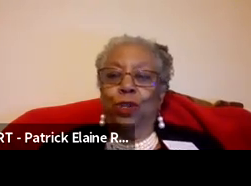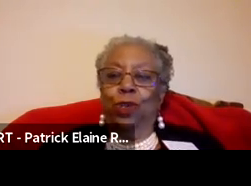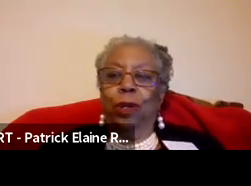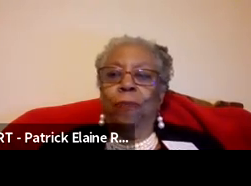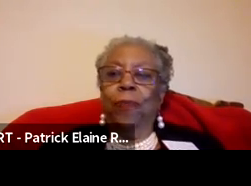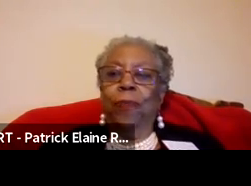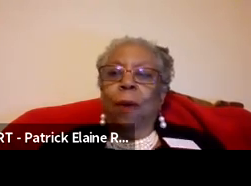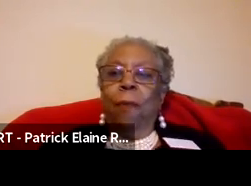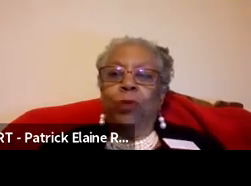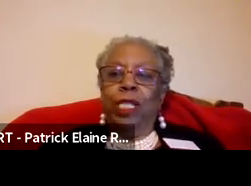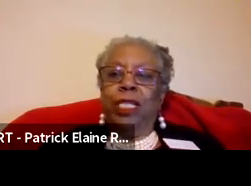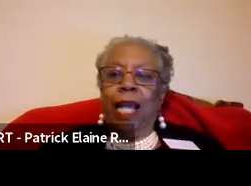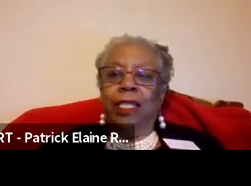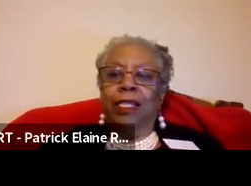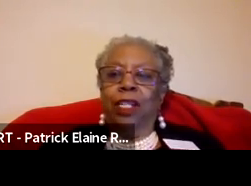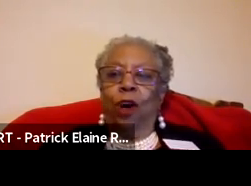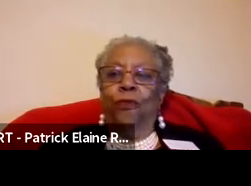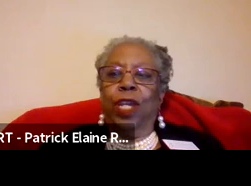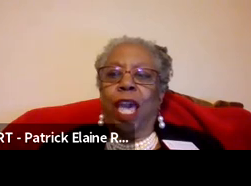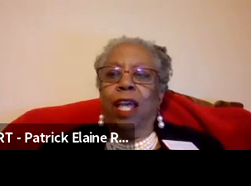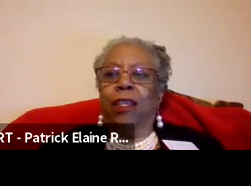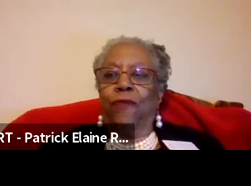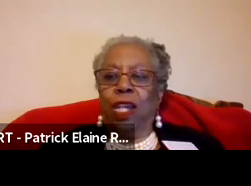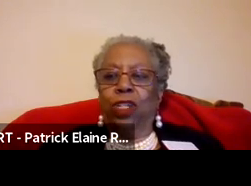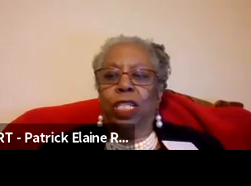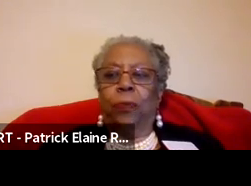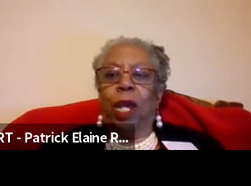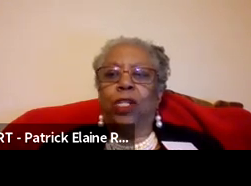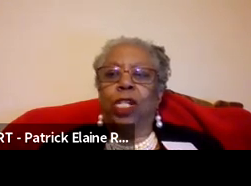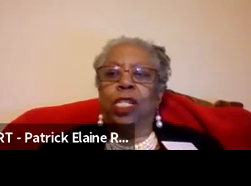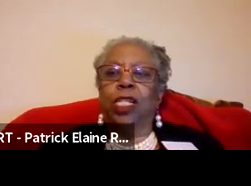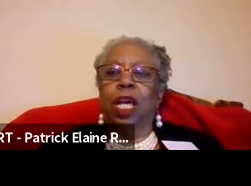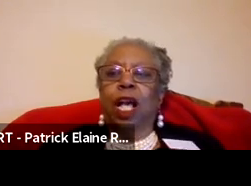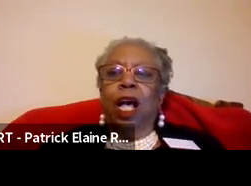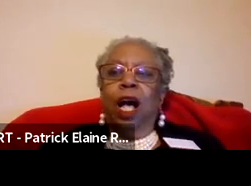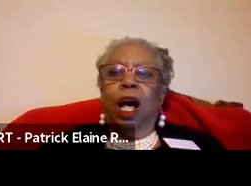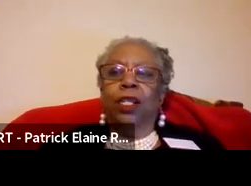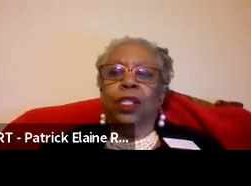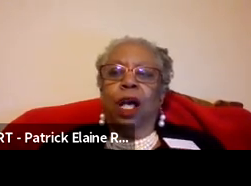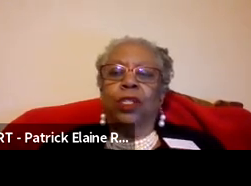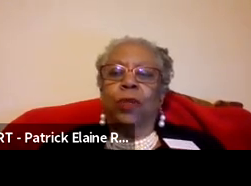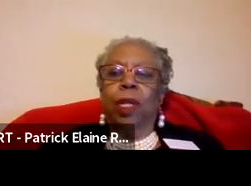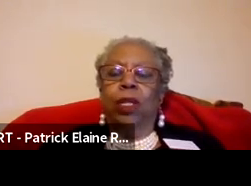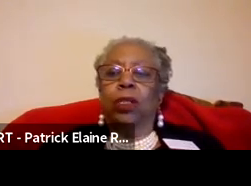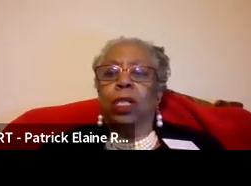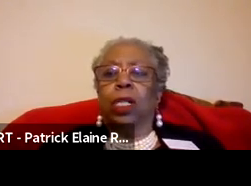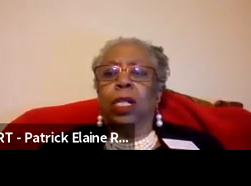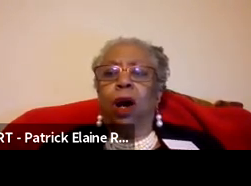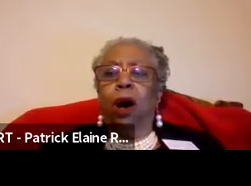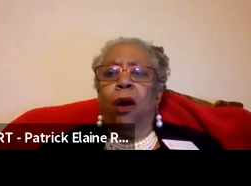she knew them. Mosey Saxon say, don't forget the facial expressions. Yes.